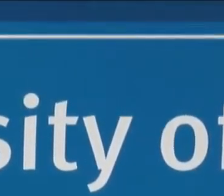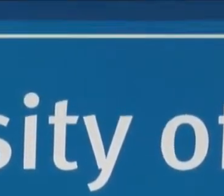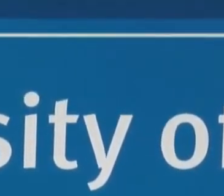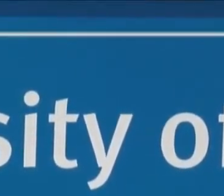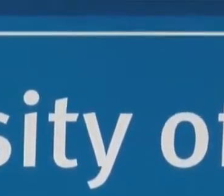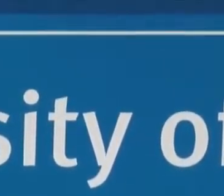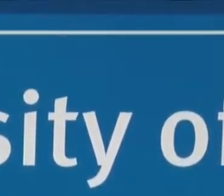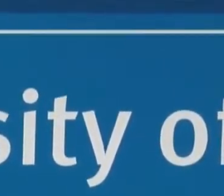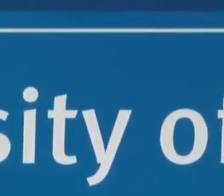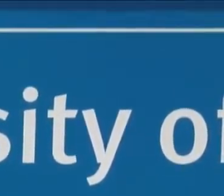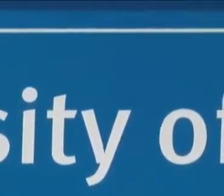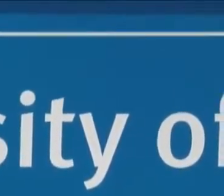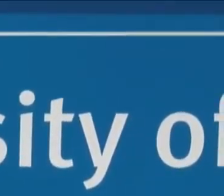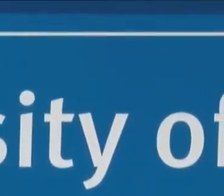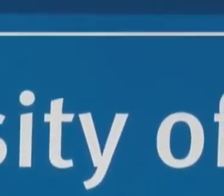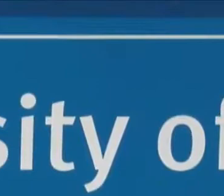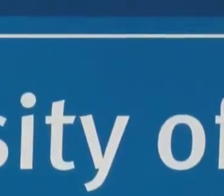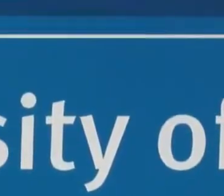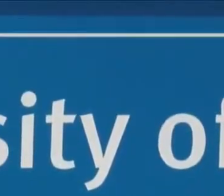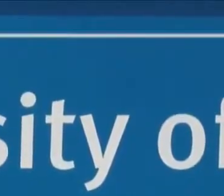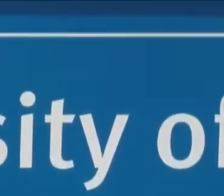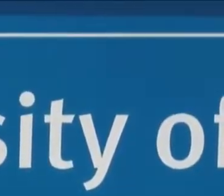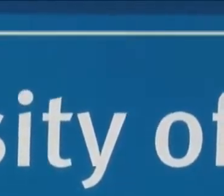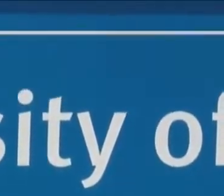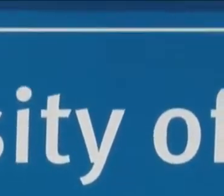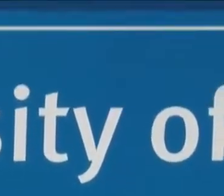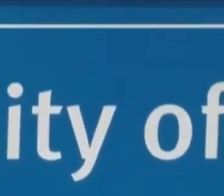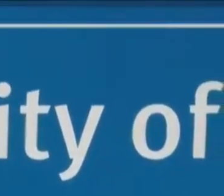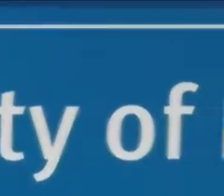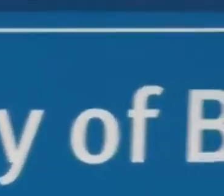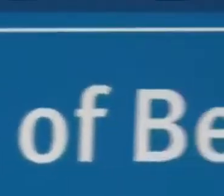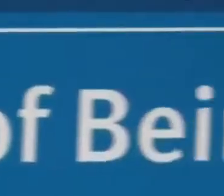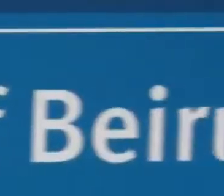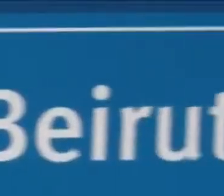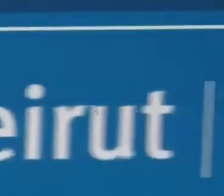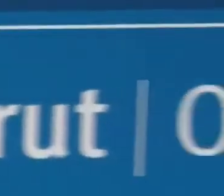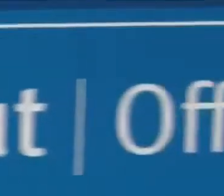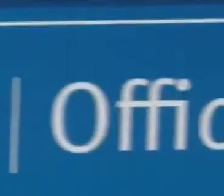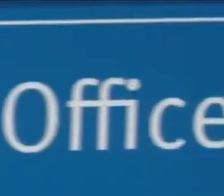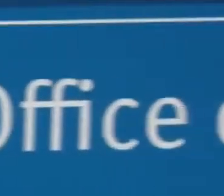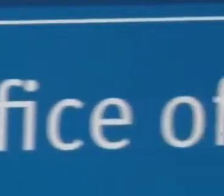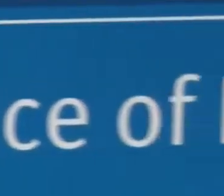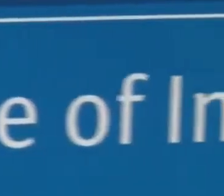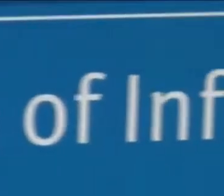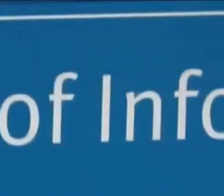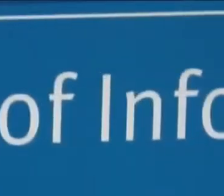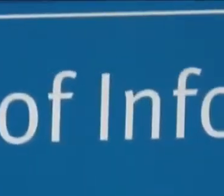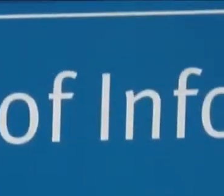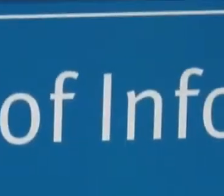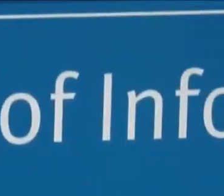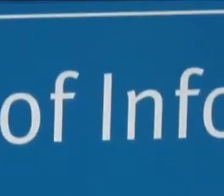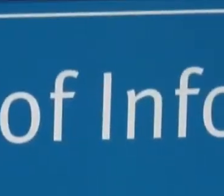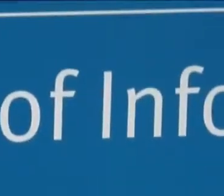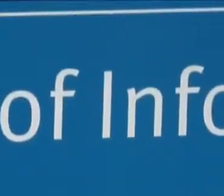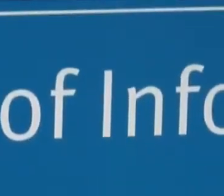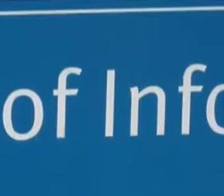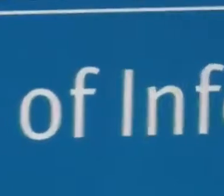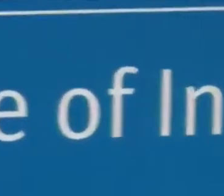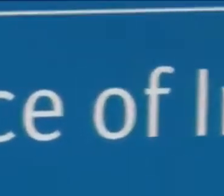me in the job that I do is to walk around a lot on stage with a microphone is the thing that I love